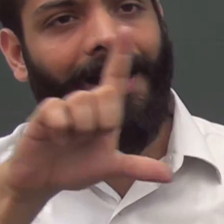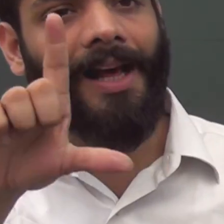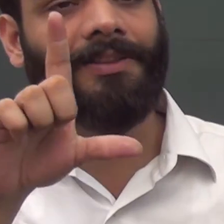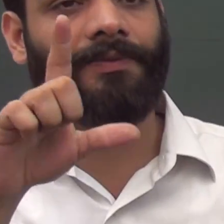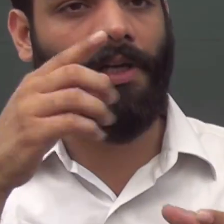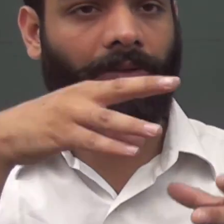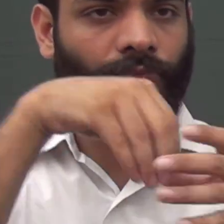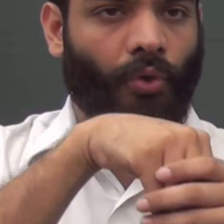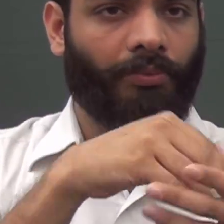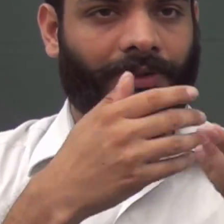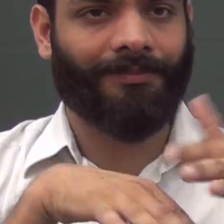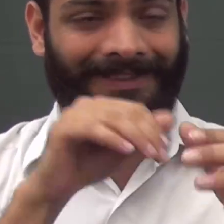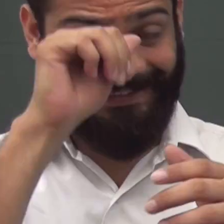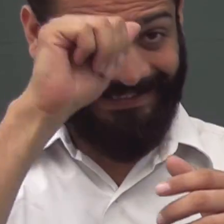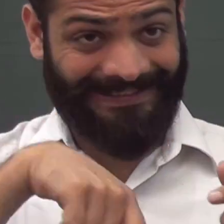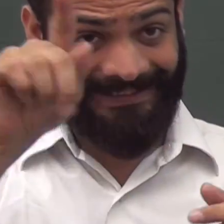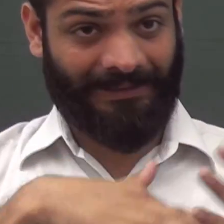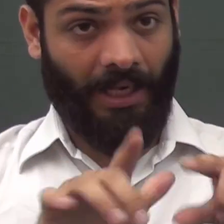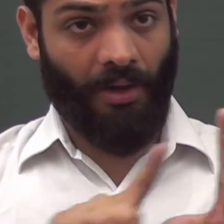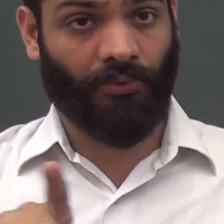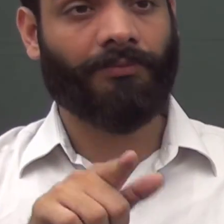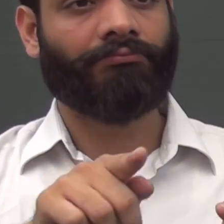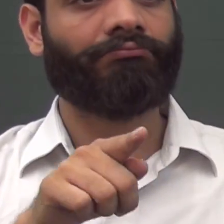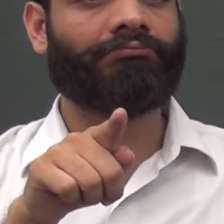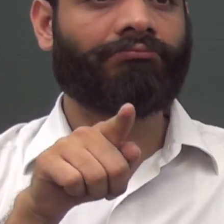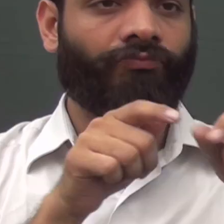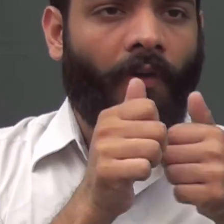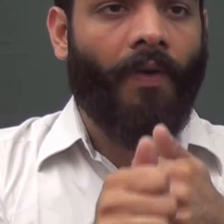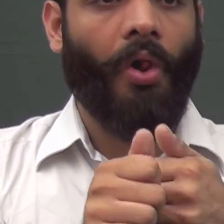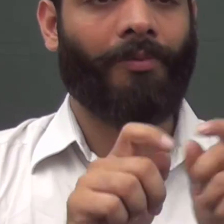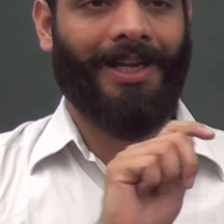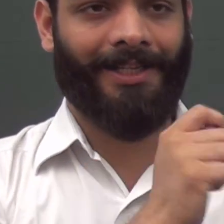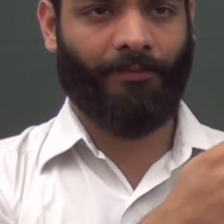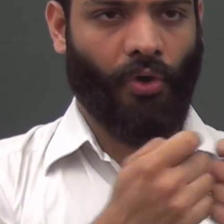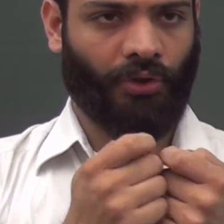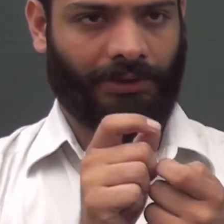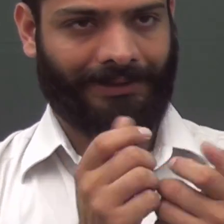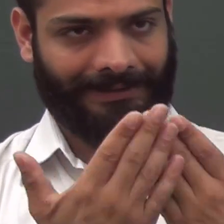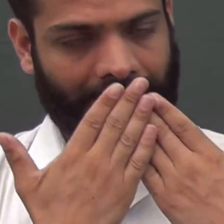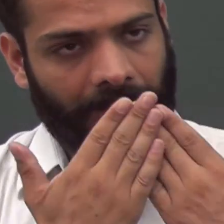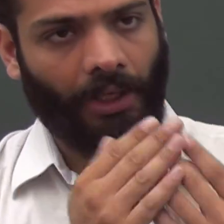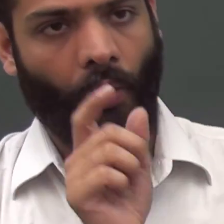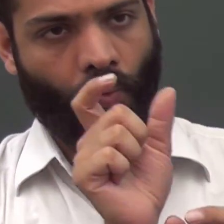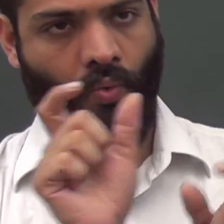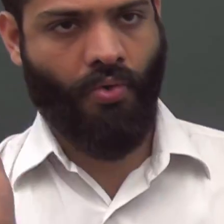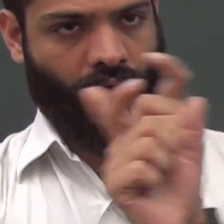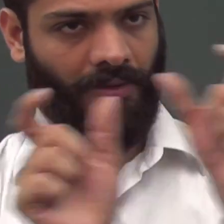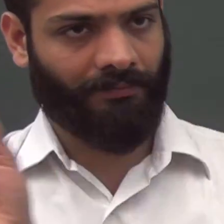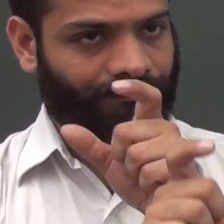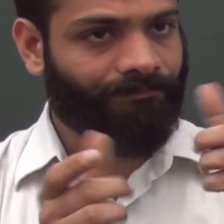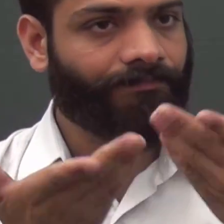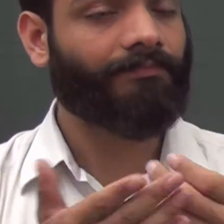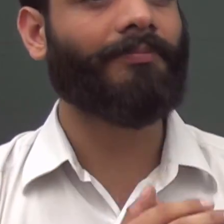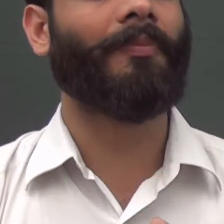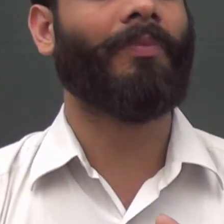results in this module on sign language hopefully laid the groundwork from which the investigations into